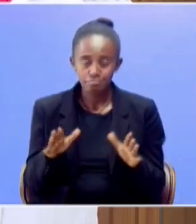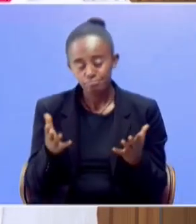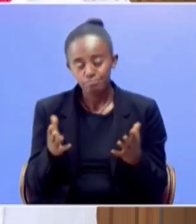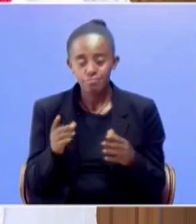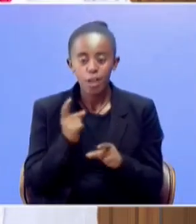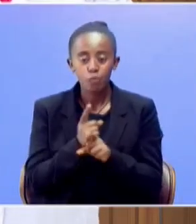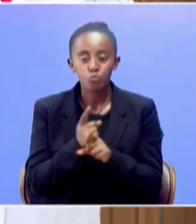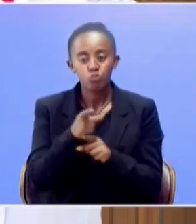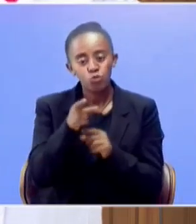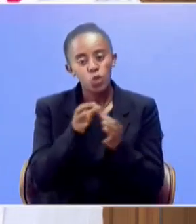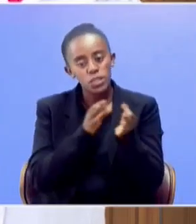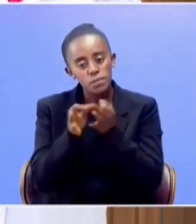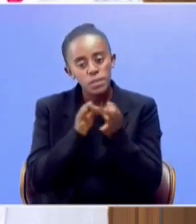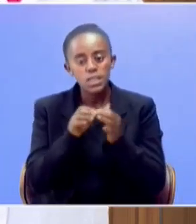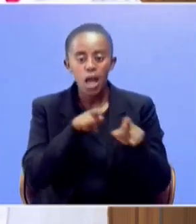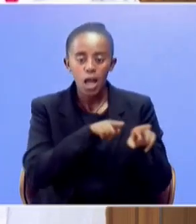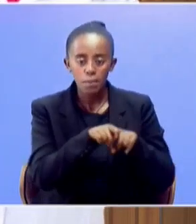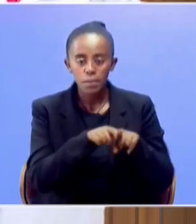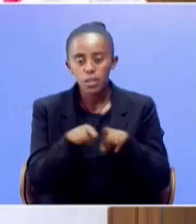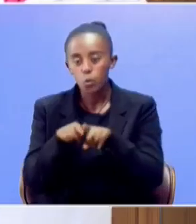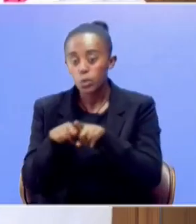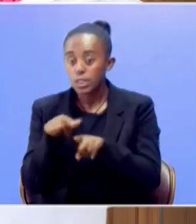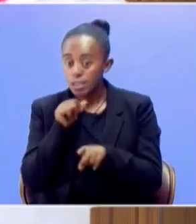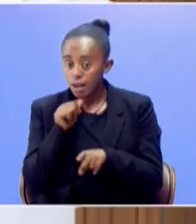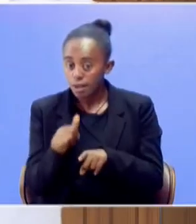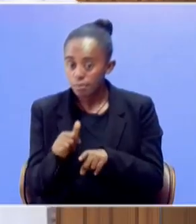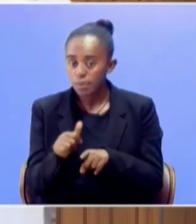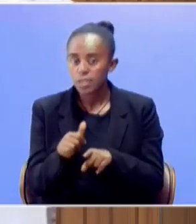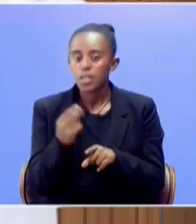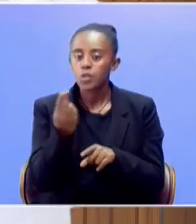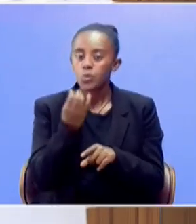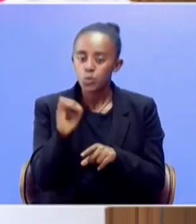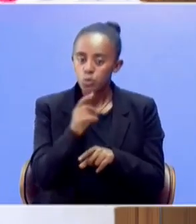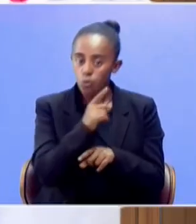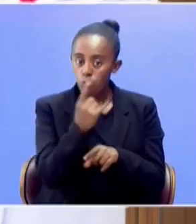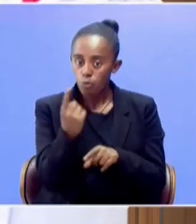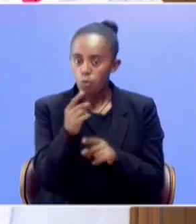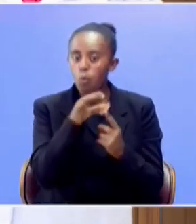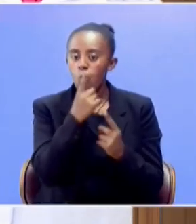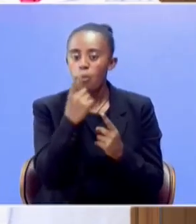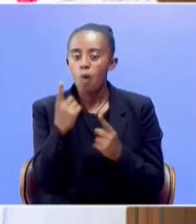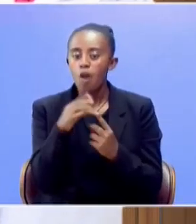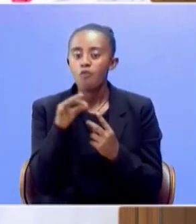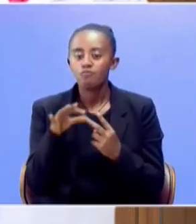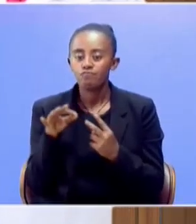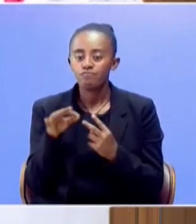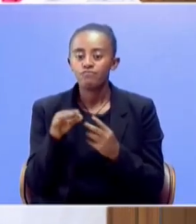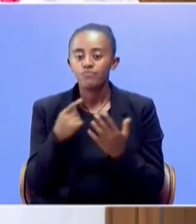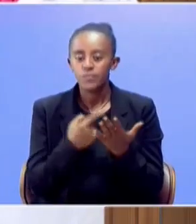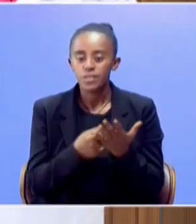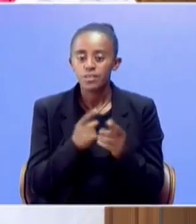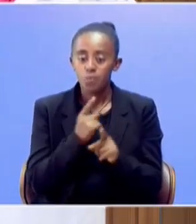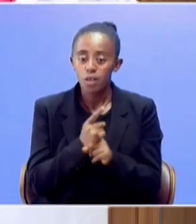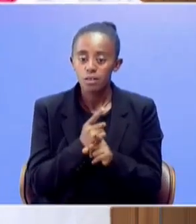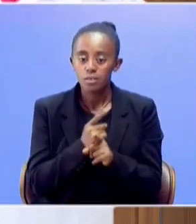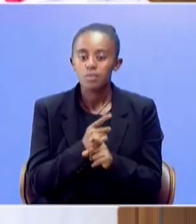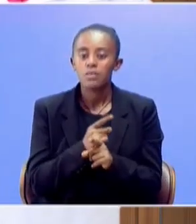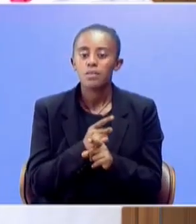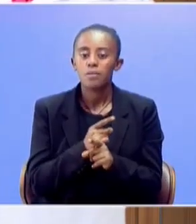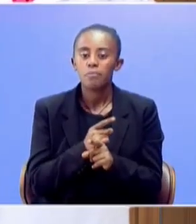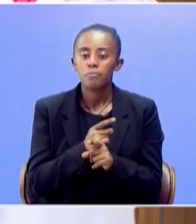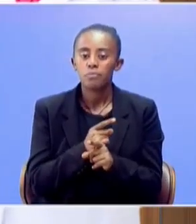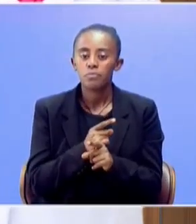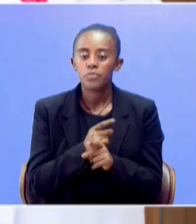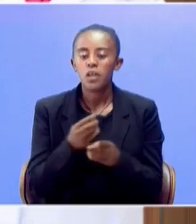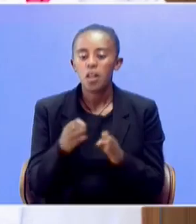you express your agreement or disagreement using one of these, right? Yeah. Let me give